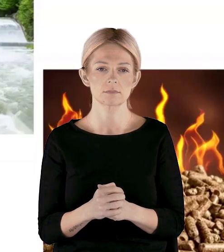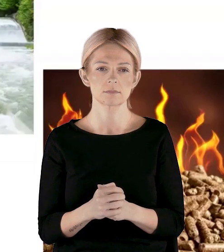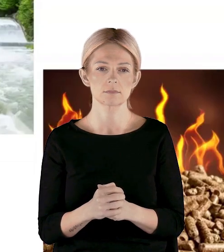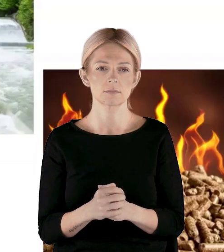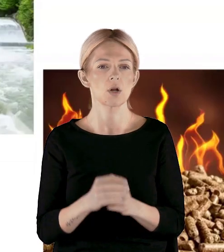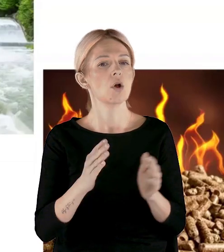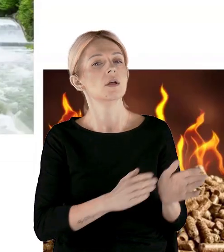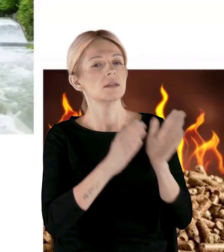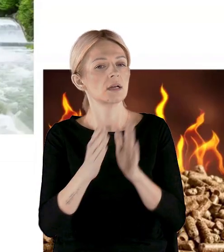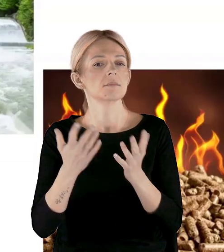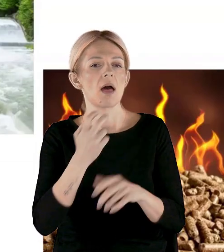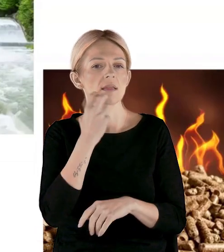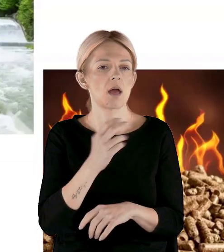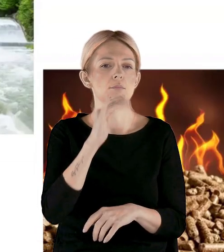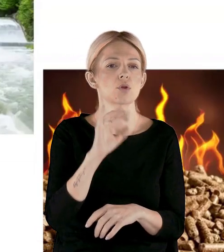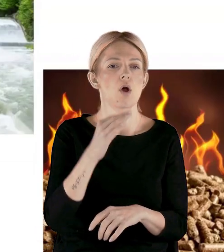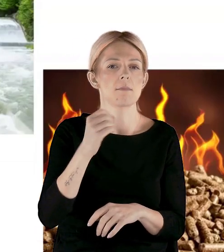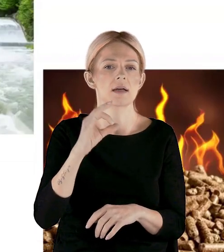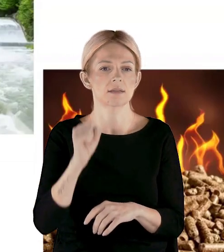natural internal heat